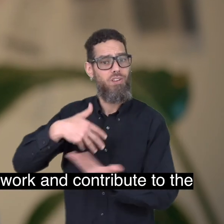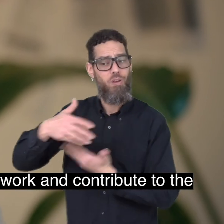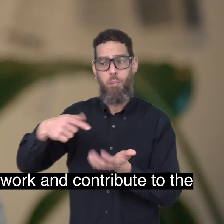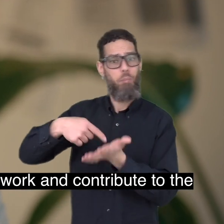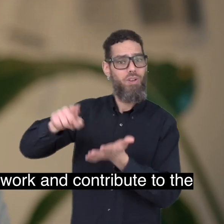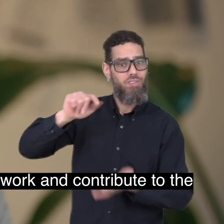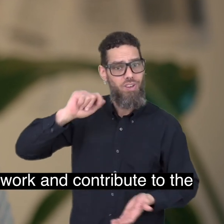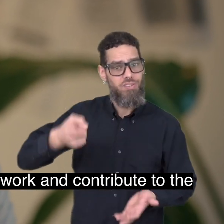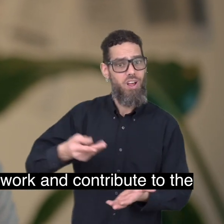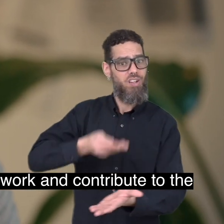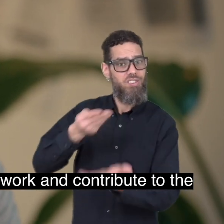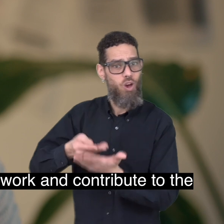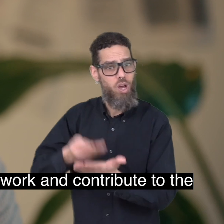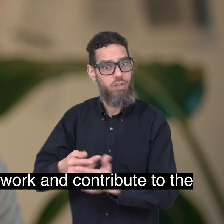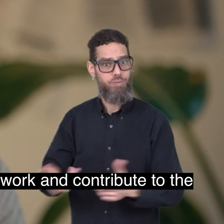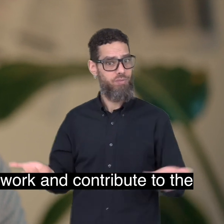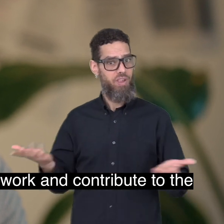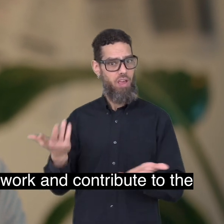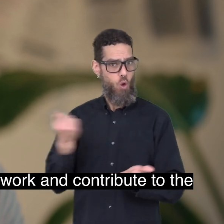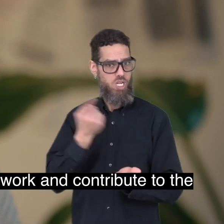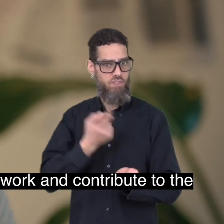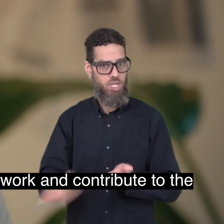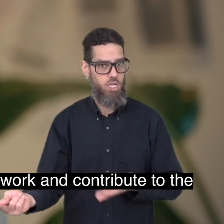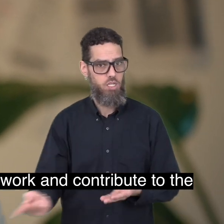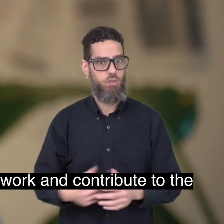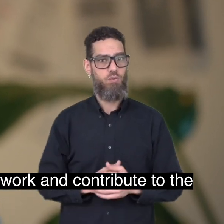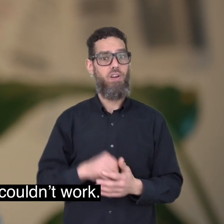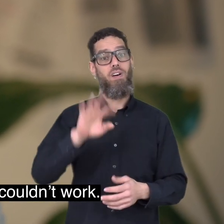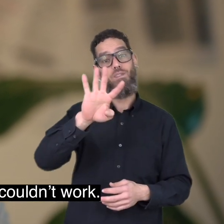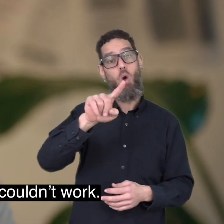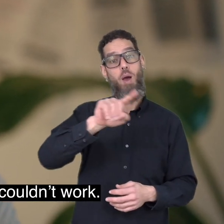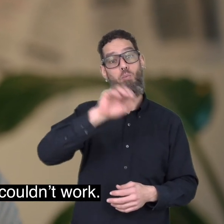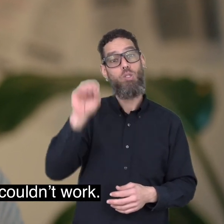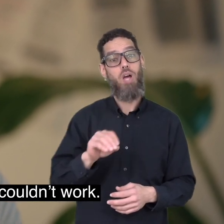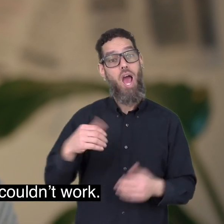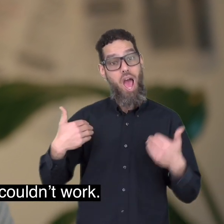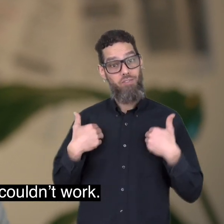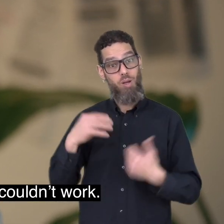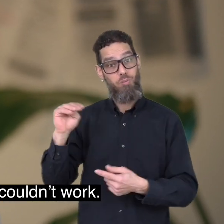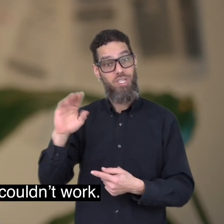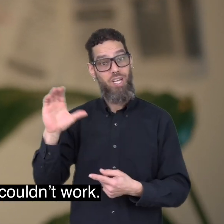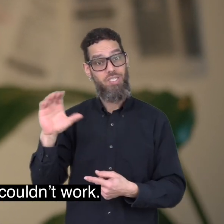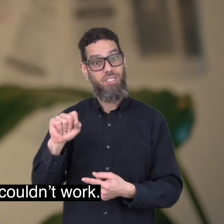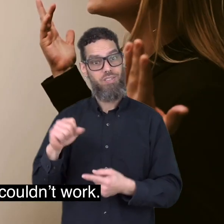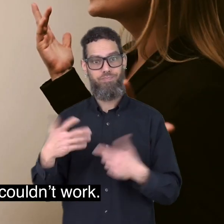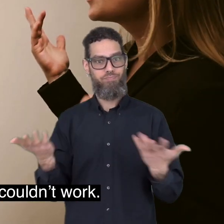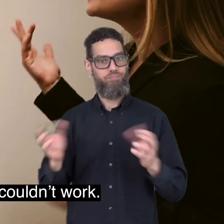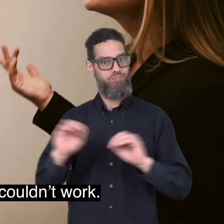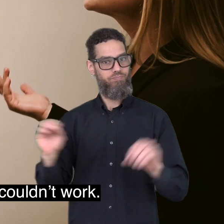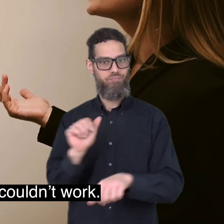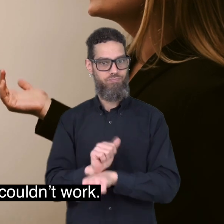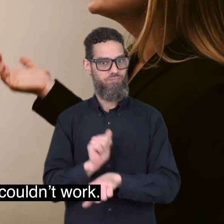Overall, it was also found that 41% of those with MCS couldn't work. Those with MCS